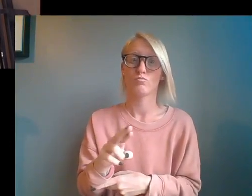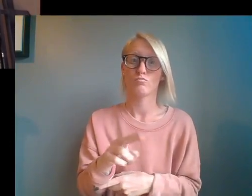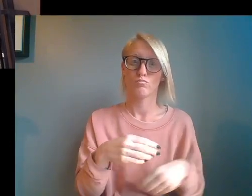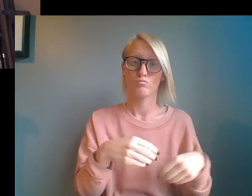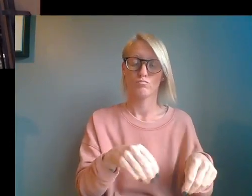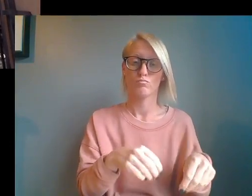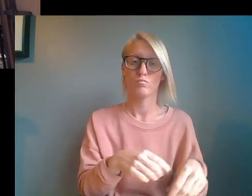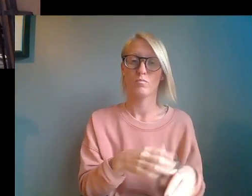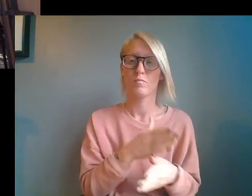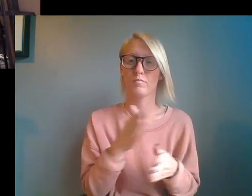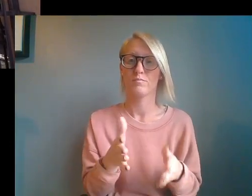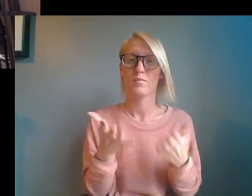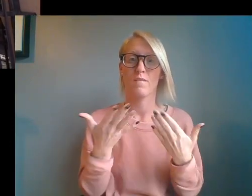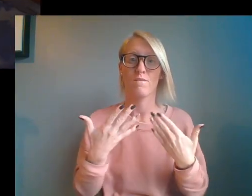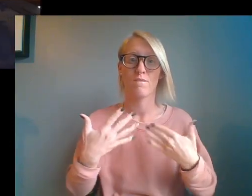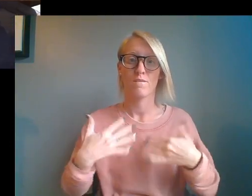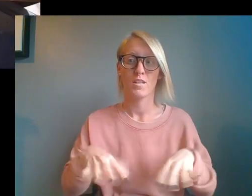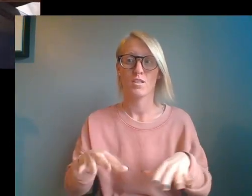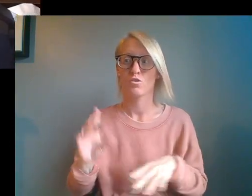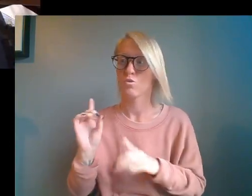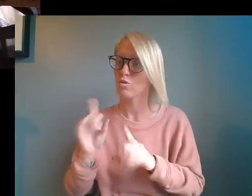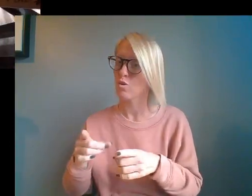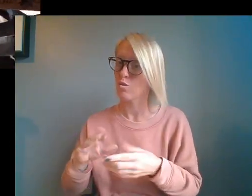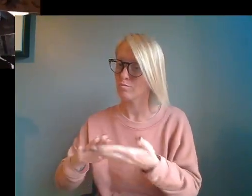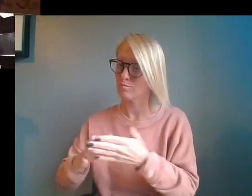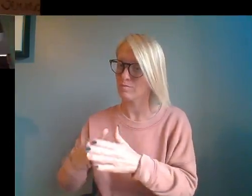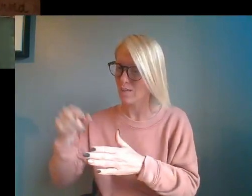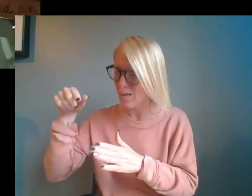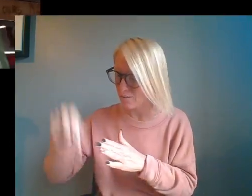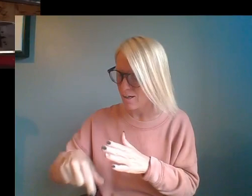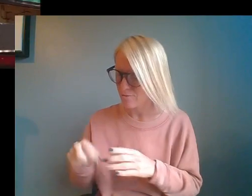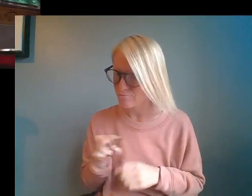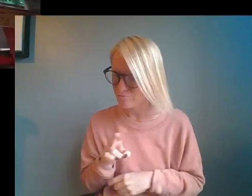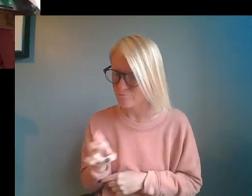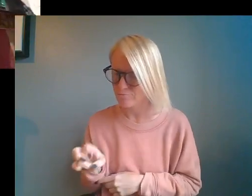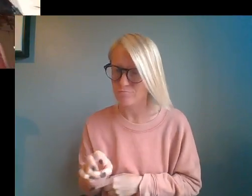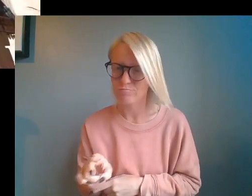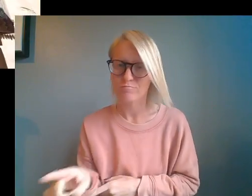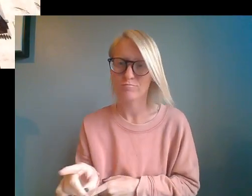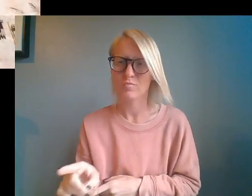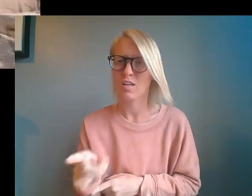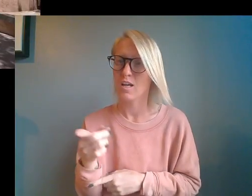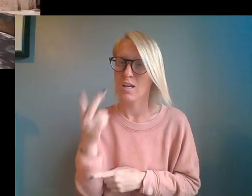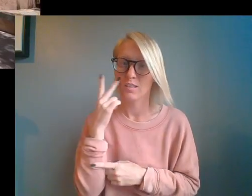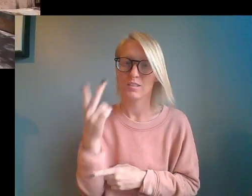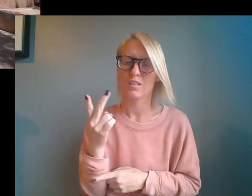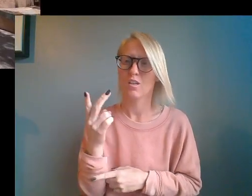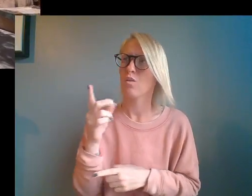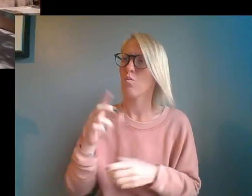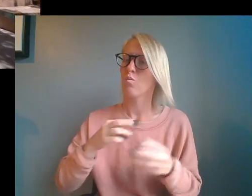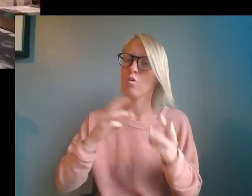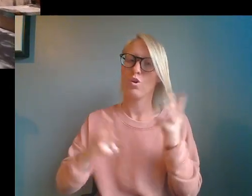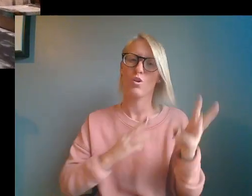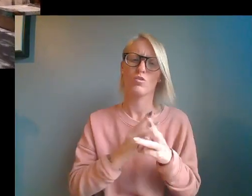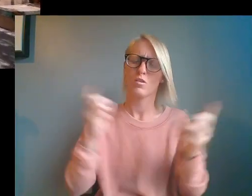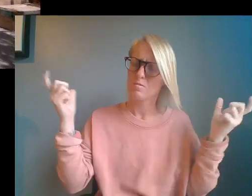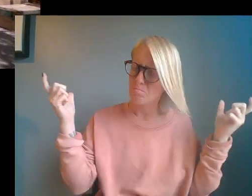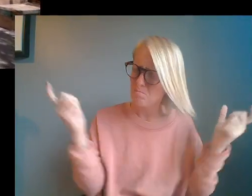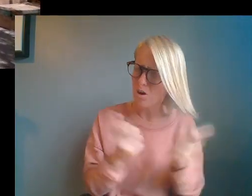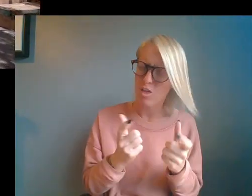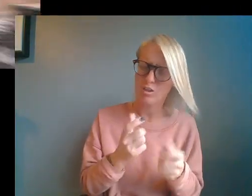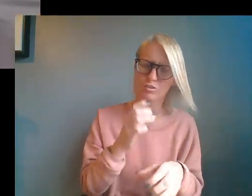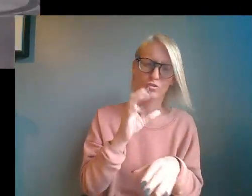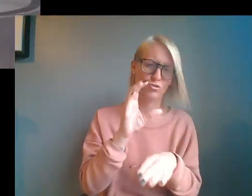From there, we headed into the downtown area and stopped at what's supposedly the world's smallest church before making it to the main attraction in the city.